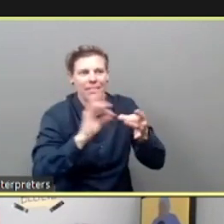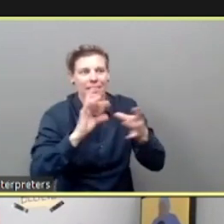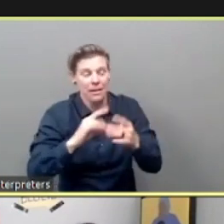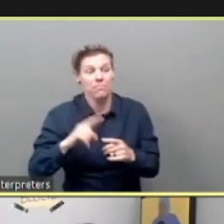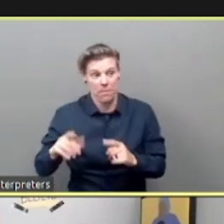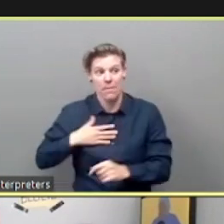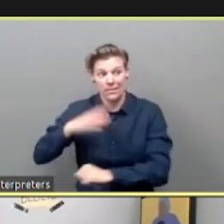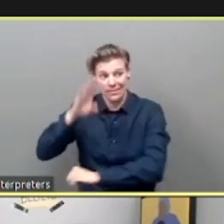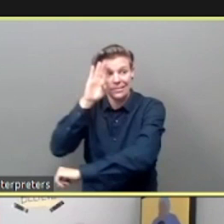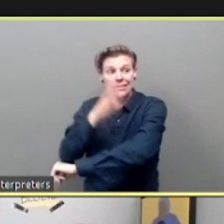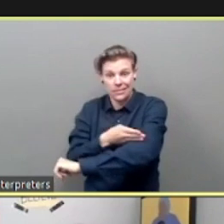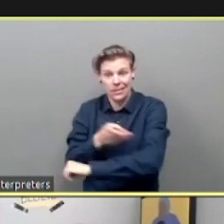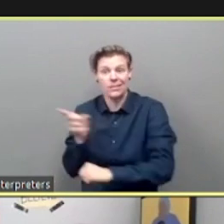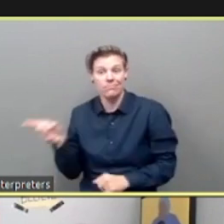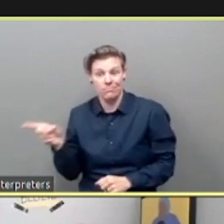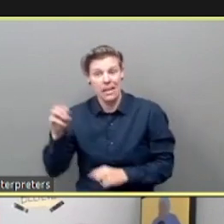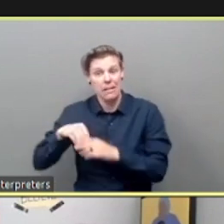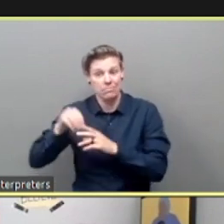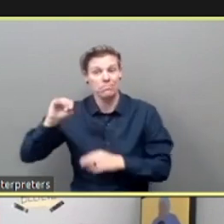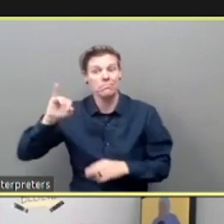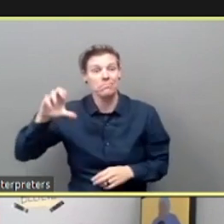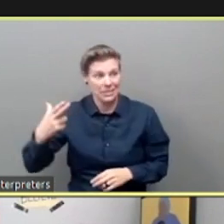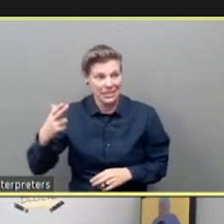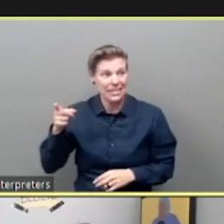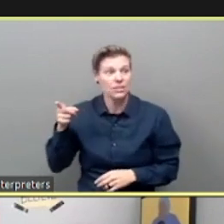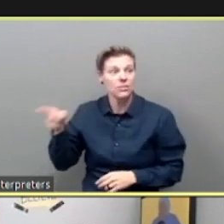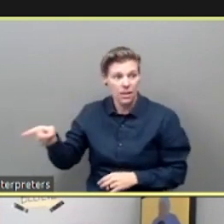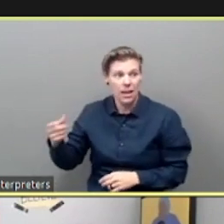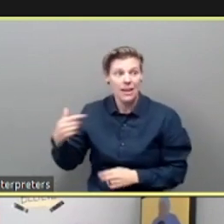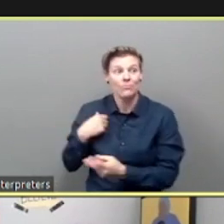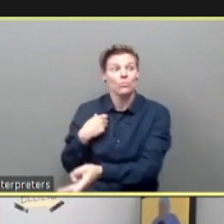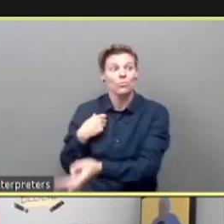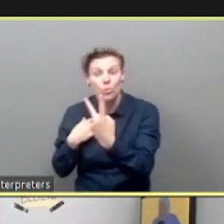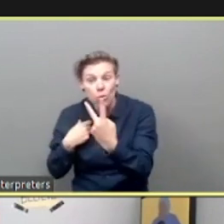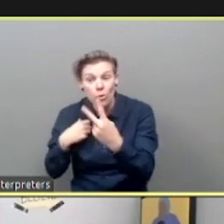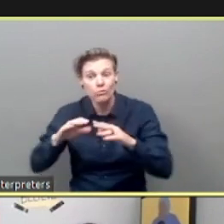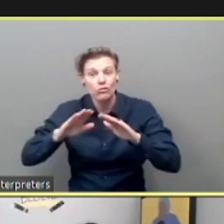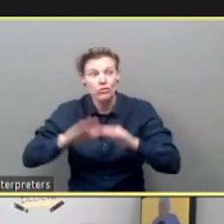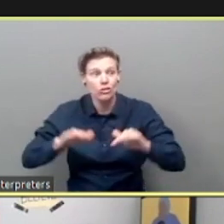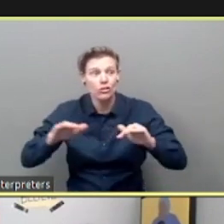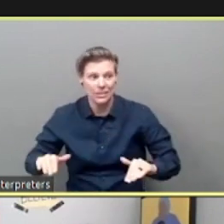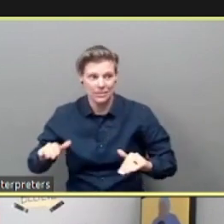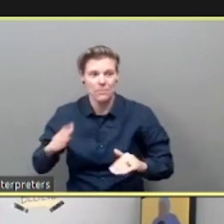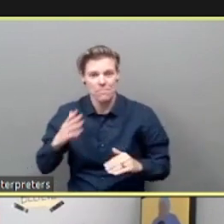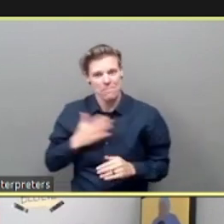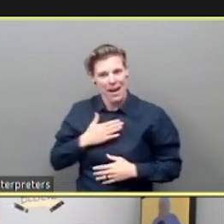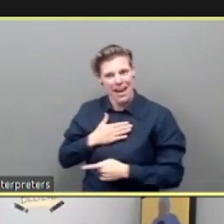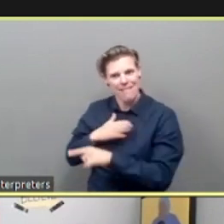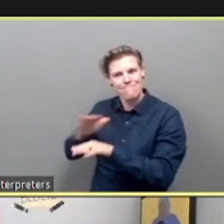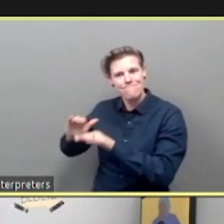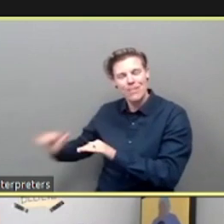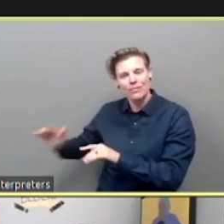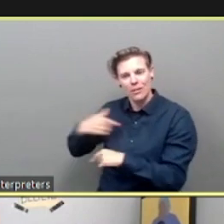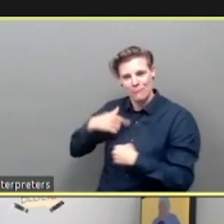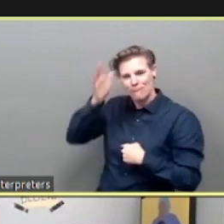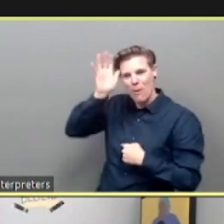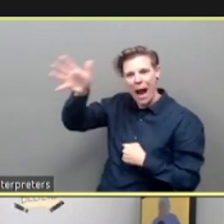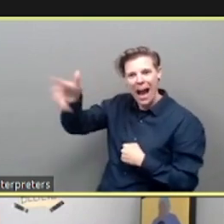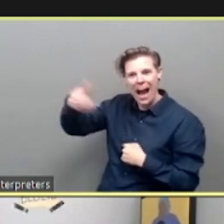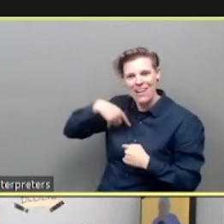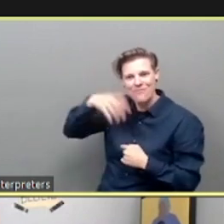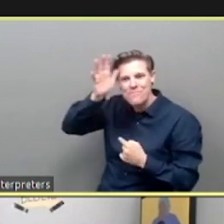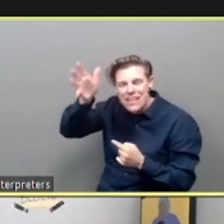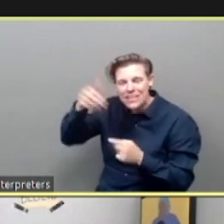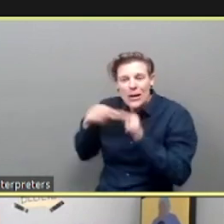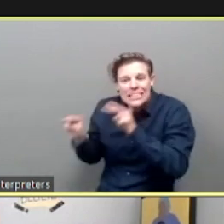and he has two sons and I have two grandsons of his that are